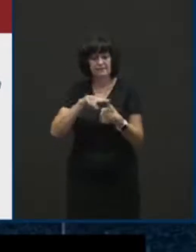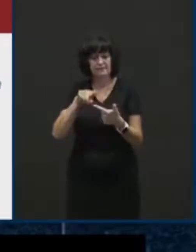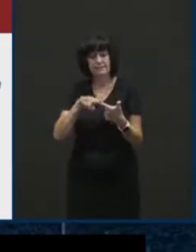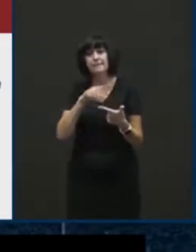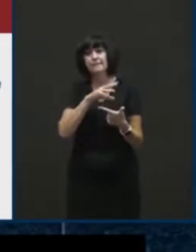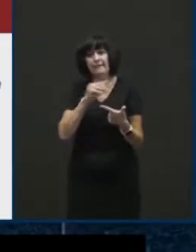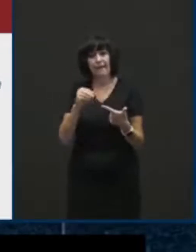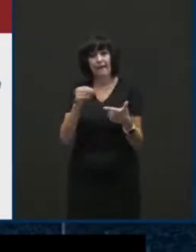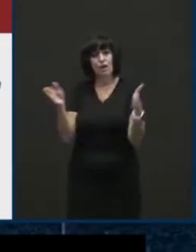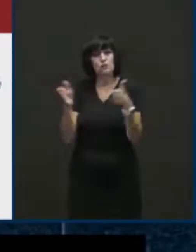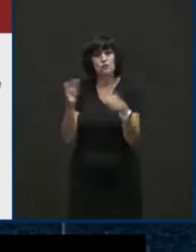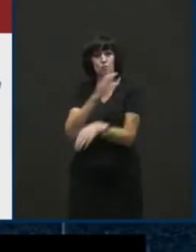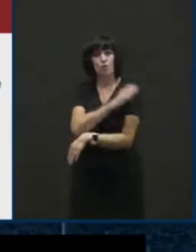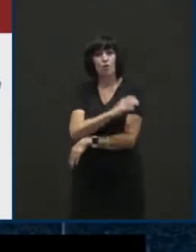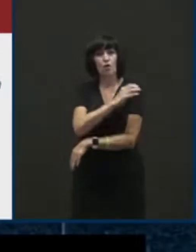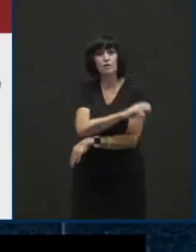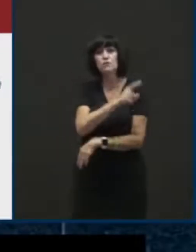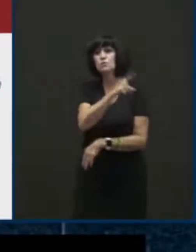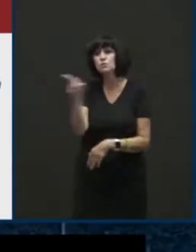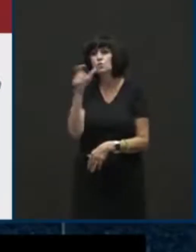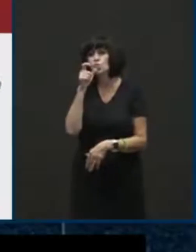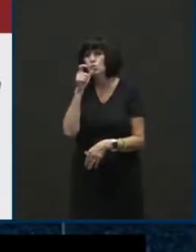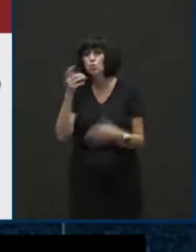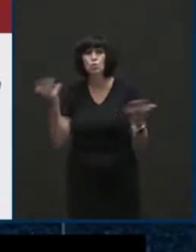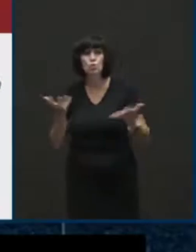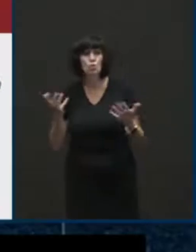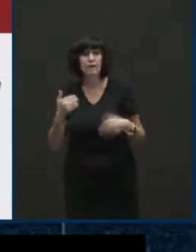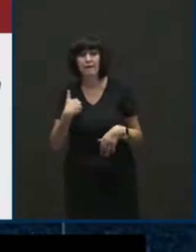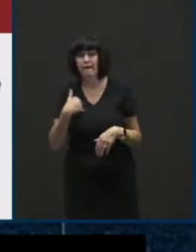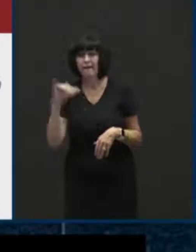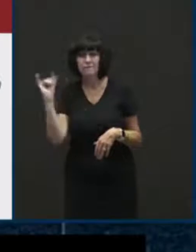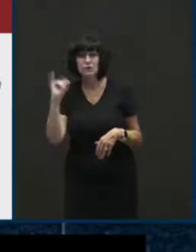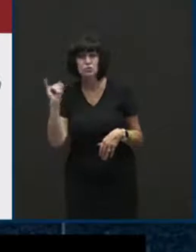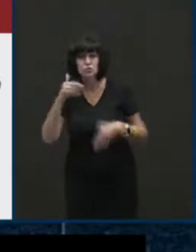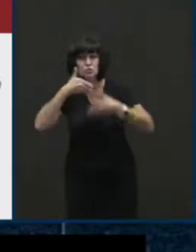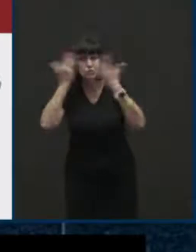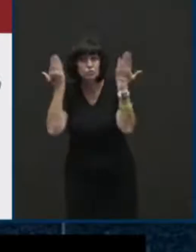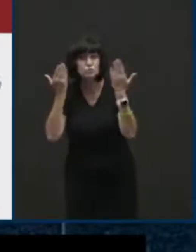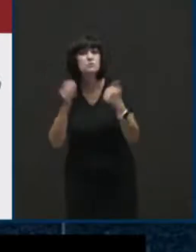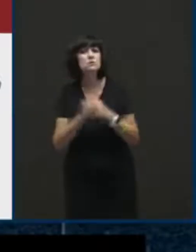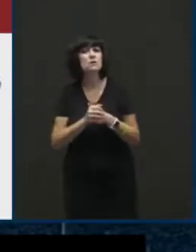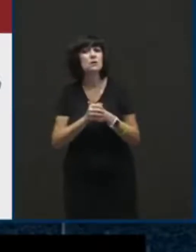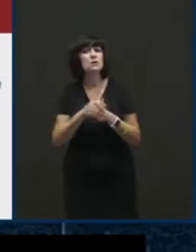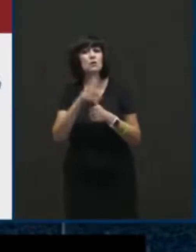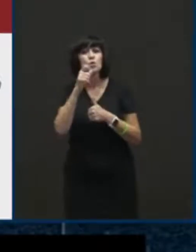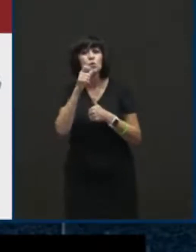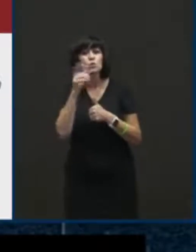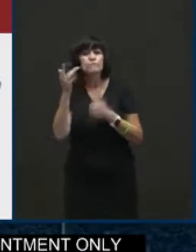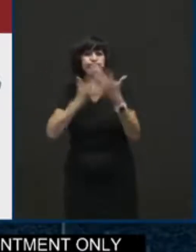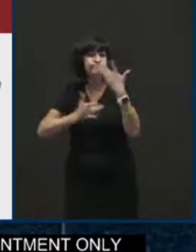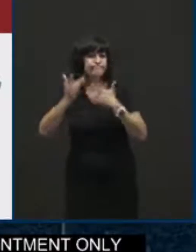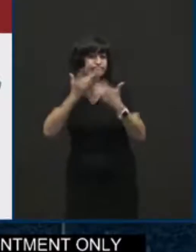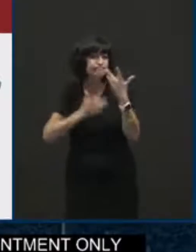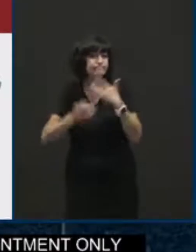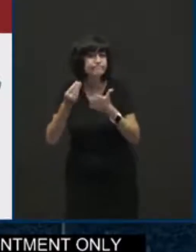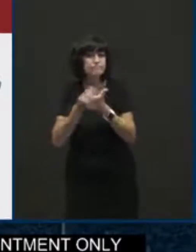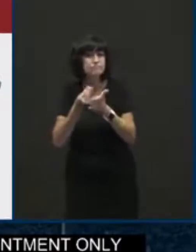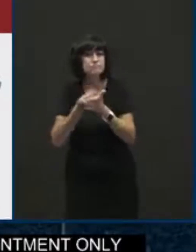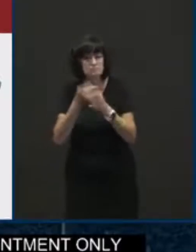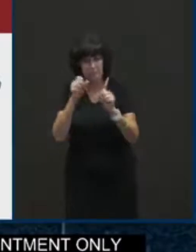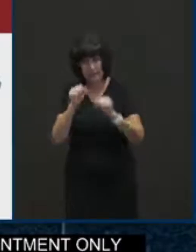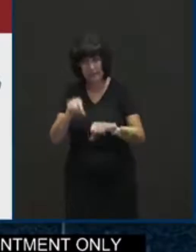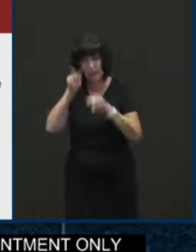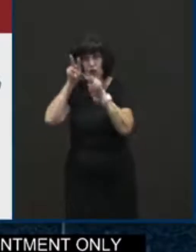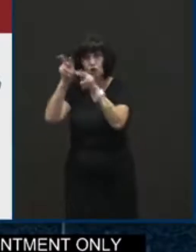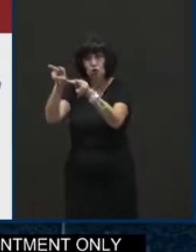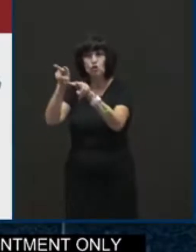especially for those who are uninsured and underinsured. This week, in fact, we have 8 clinics statewide. So go to